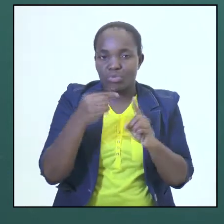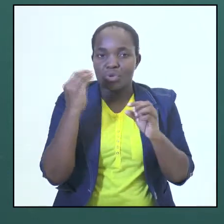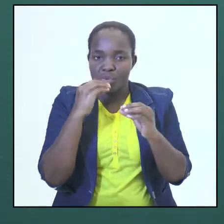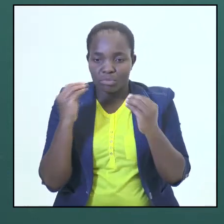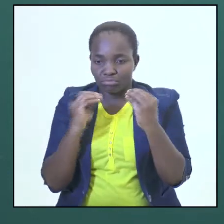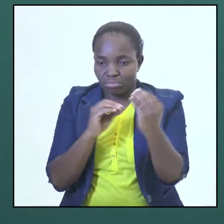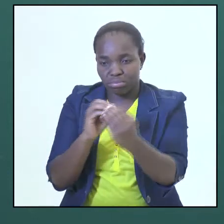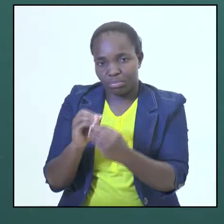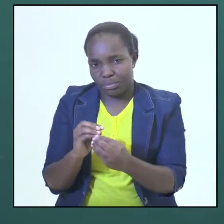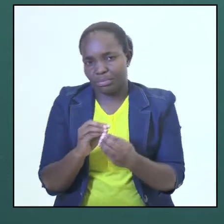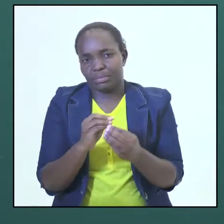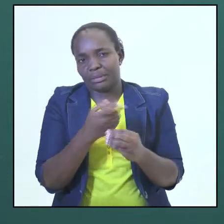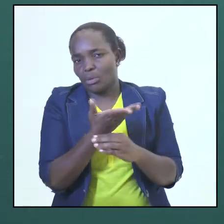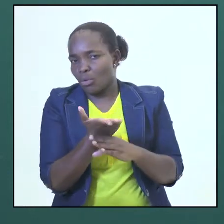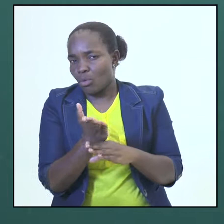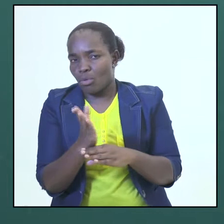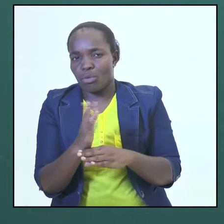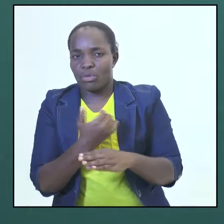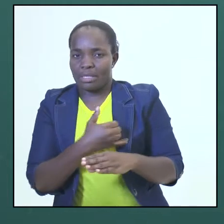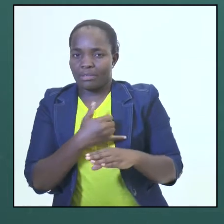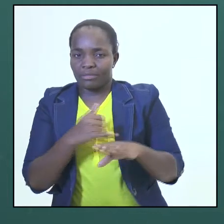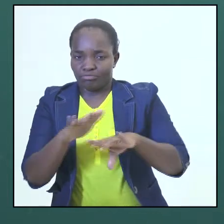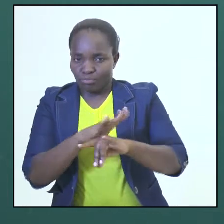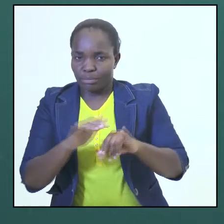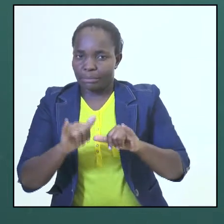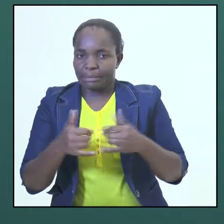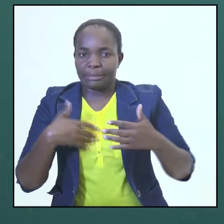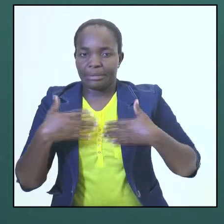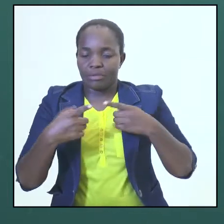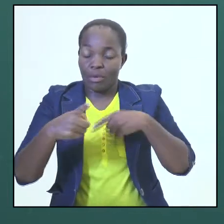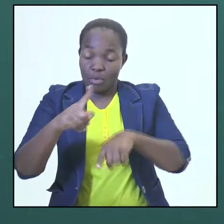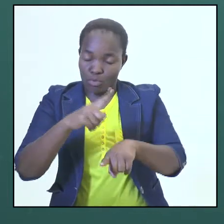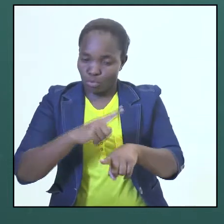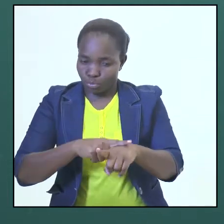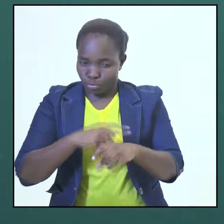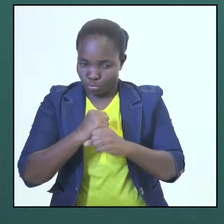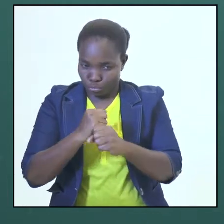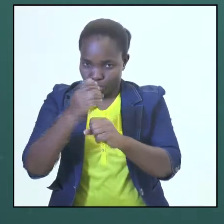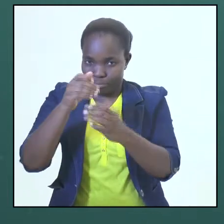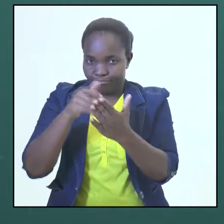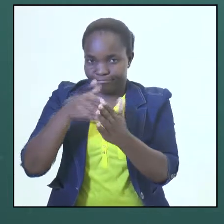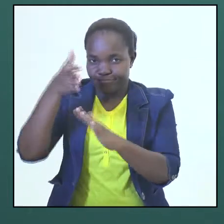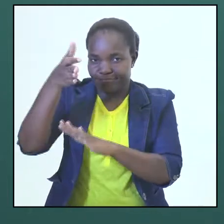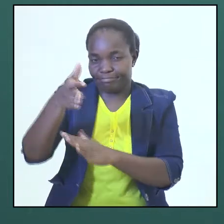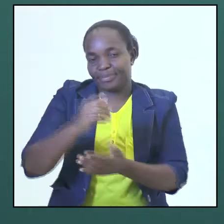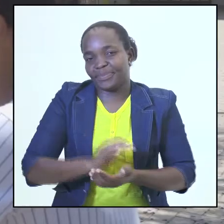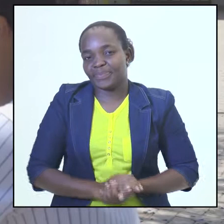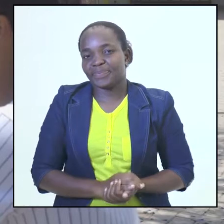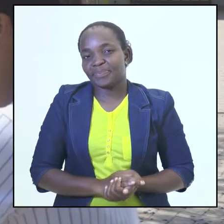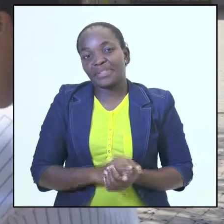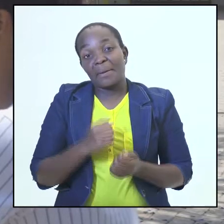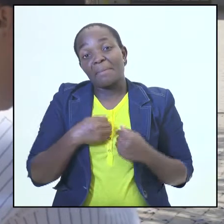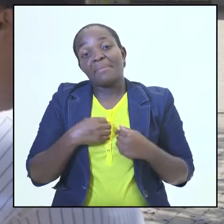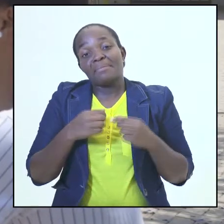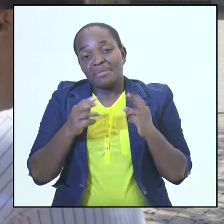entire ecosystem remains healthy for our animals to survive for a long time into the future. I wish mammoth had